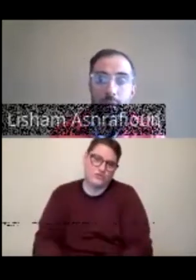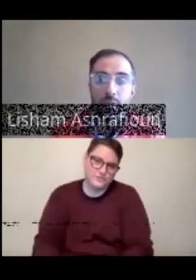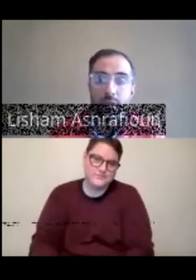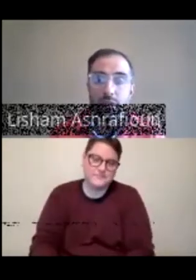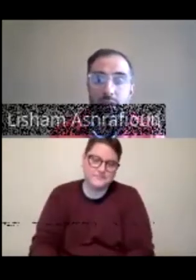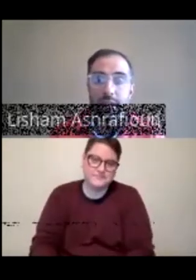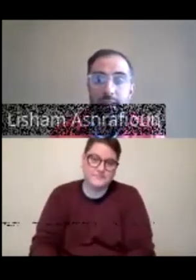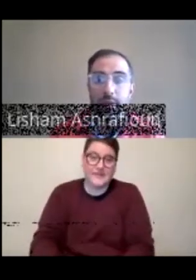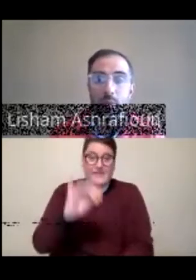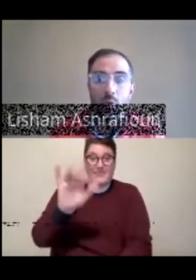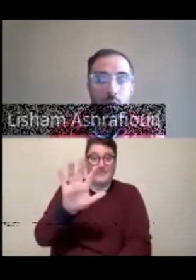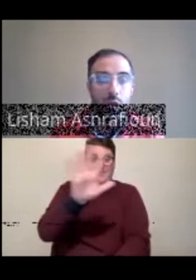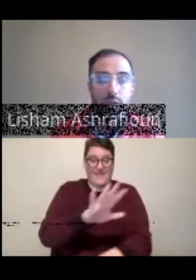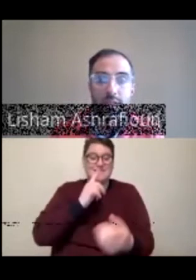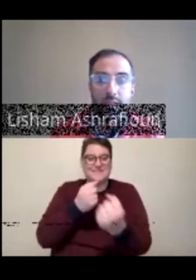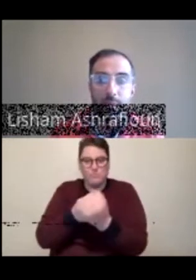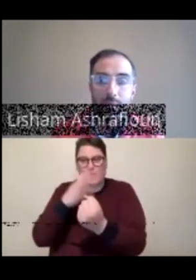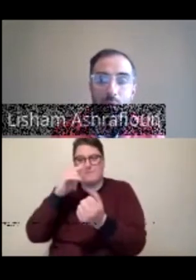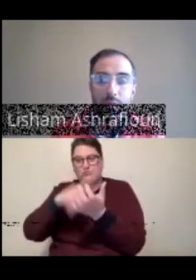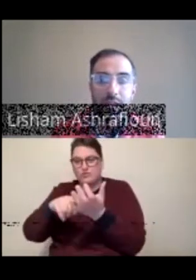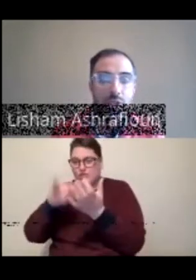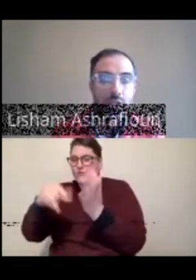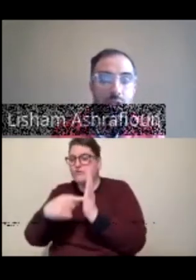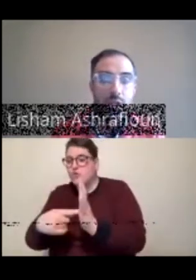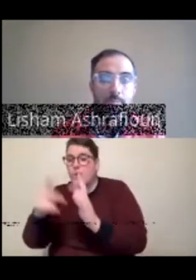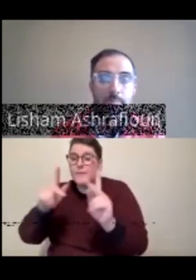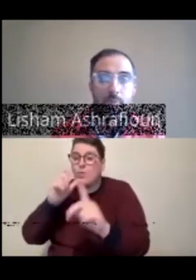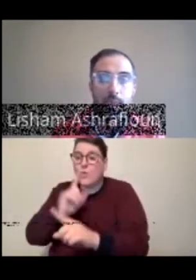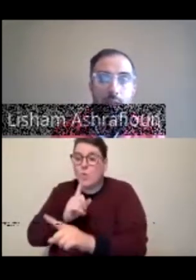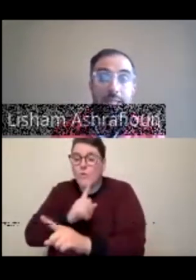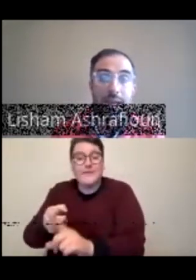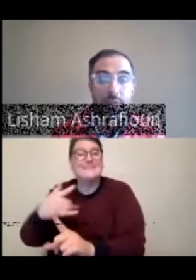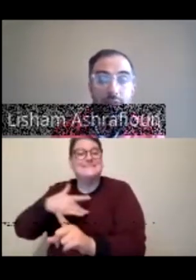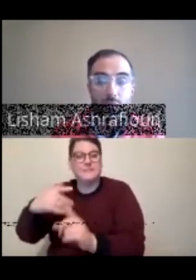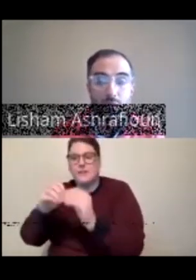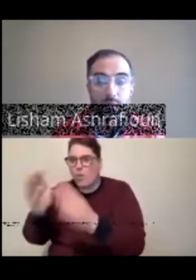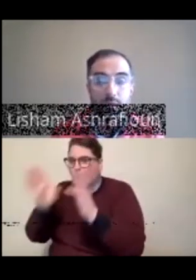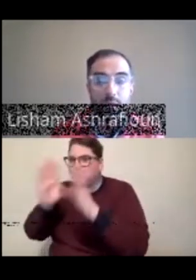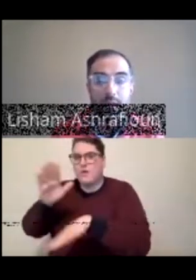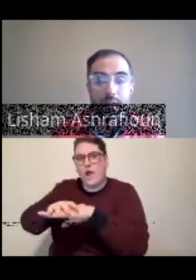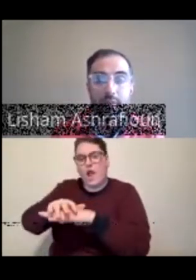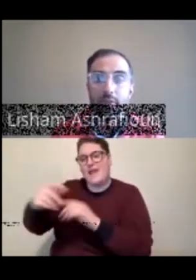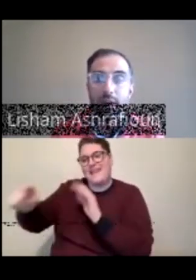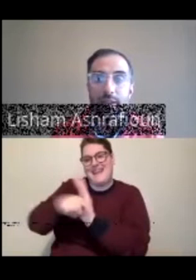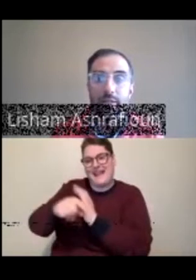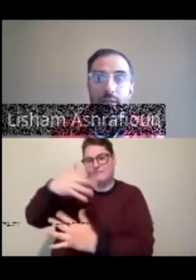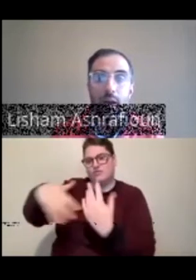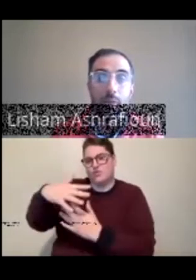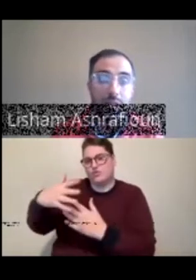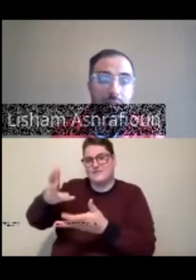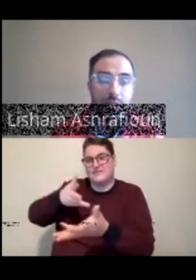supported by research indicating that people who are lonely tend to pay more attention to negative social stimuli and